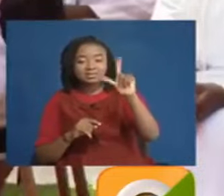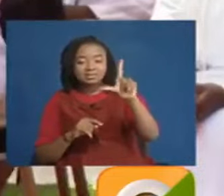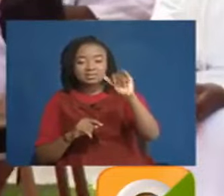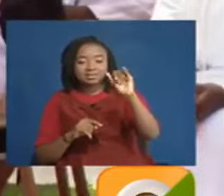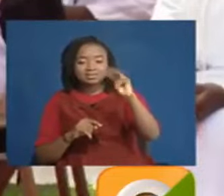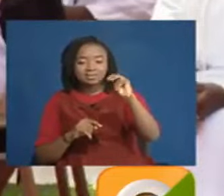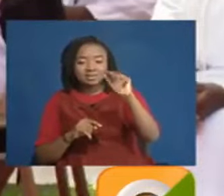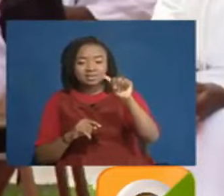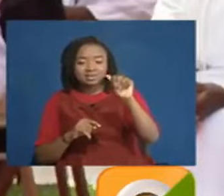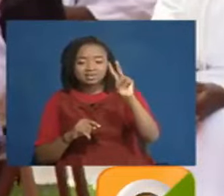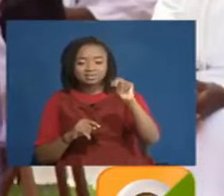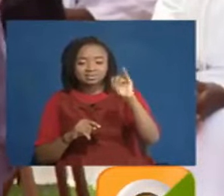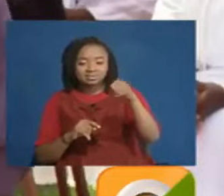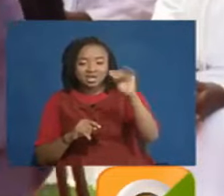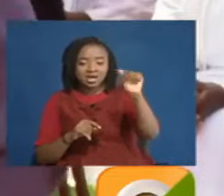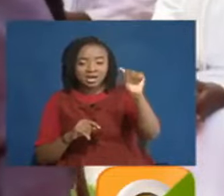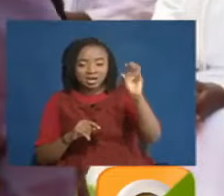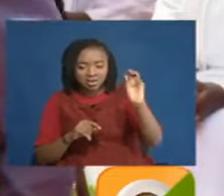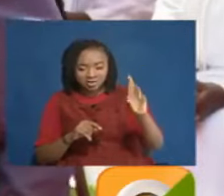Na